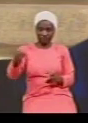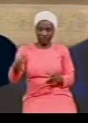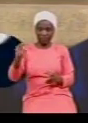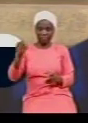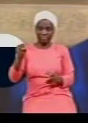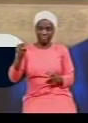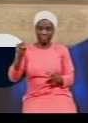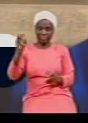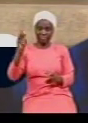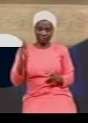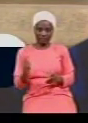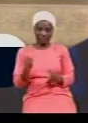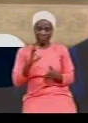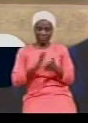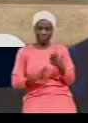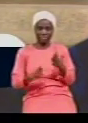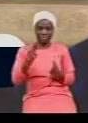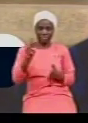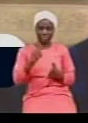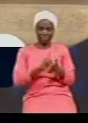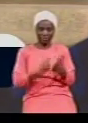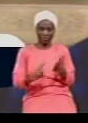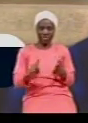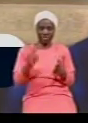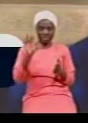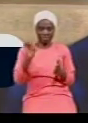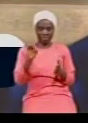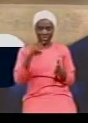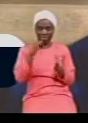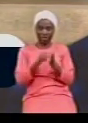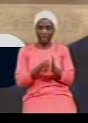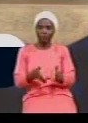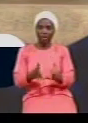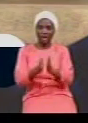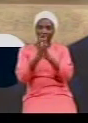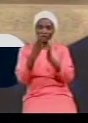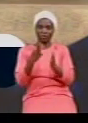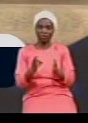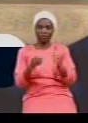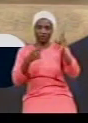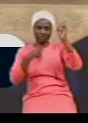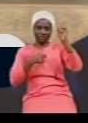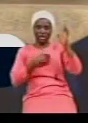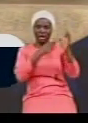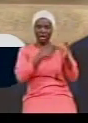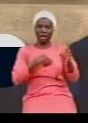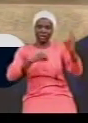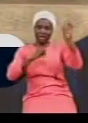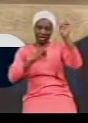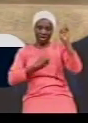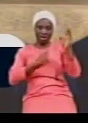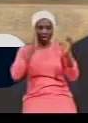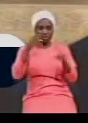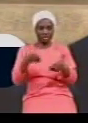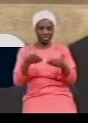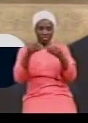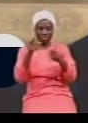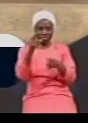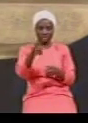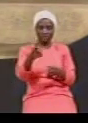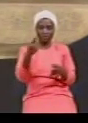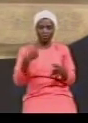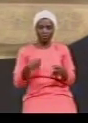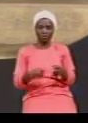We're reading from verse 8. Ask of me, and I shall give thee the heathen